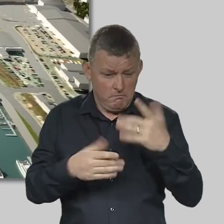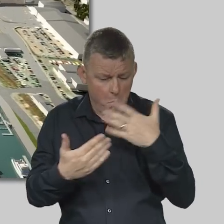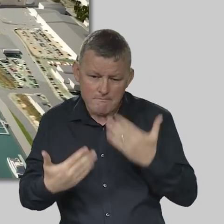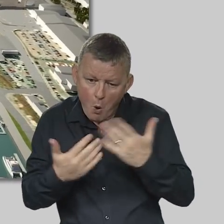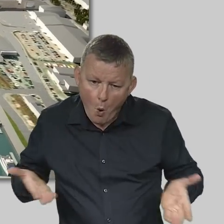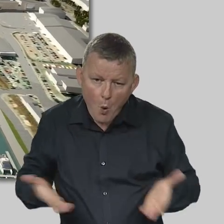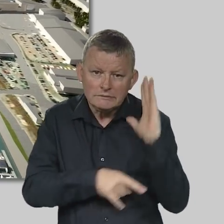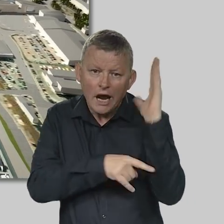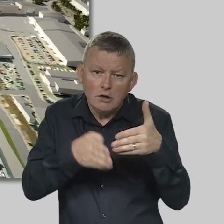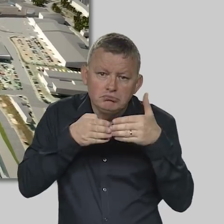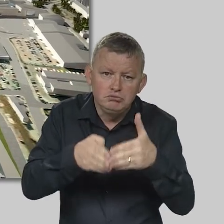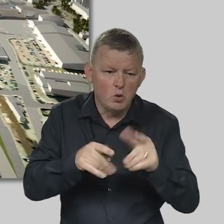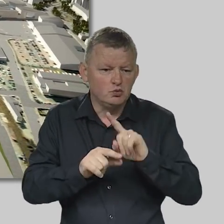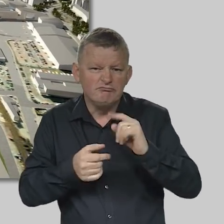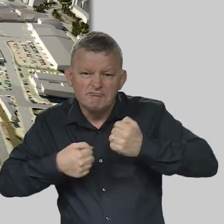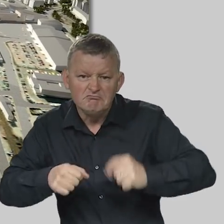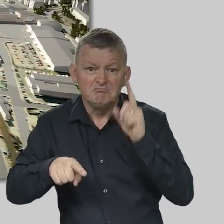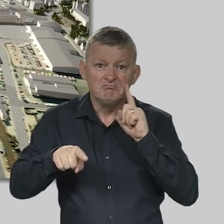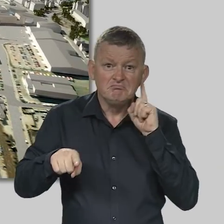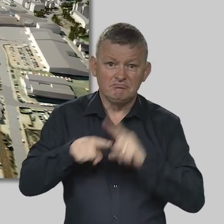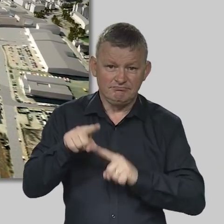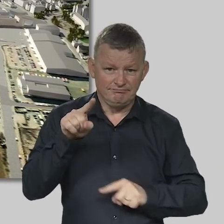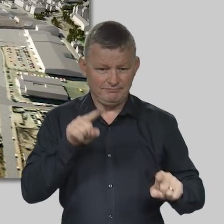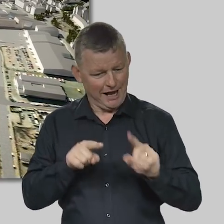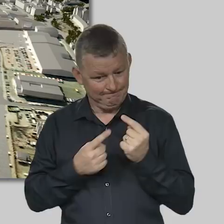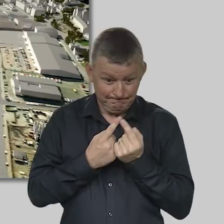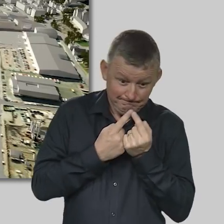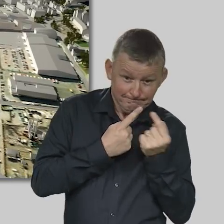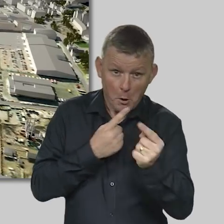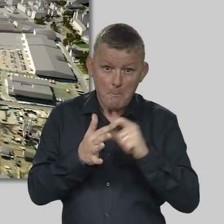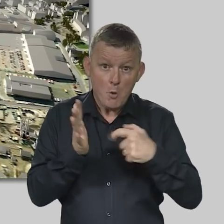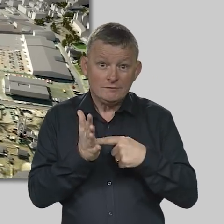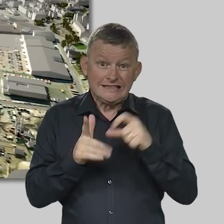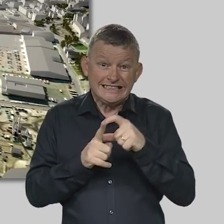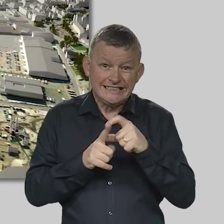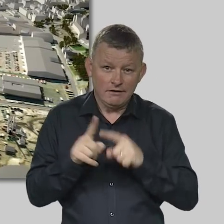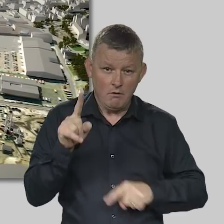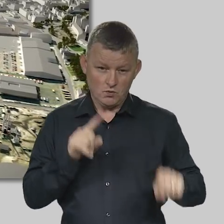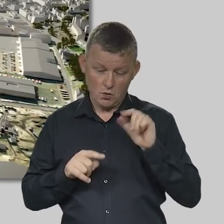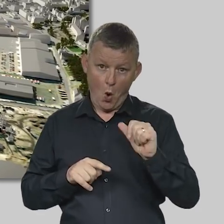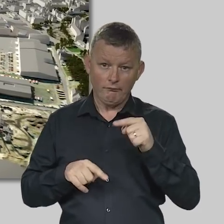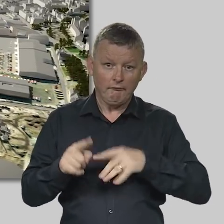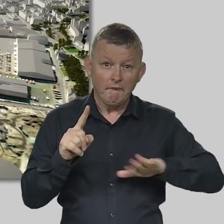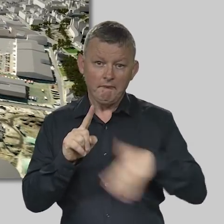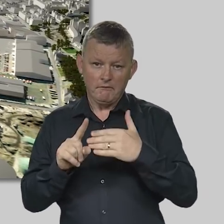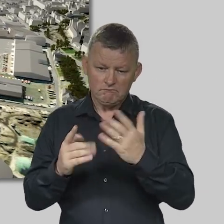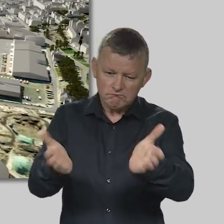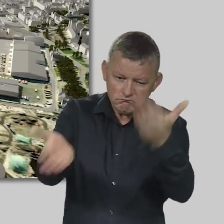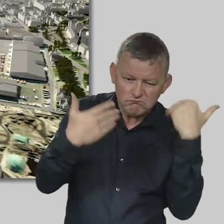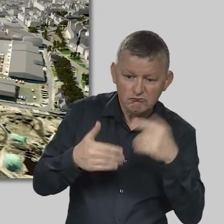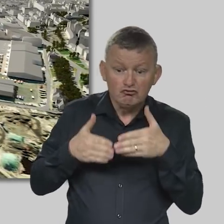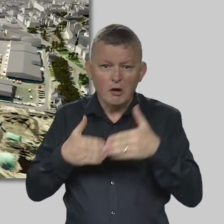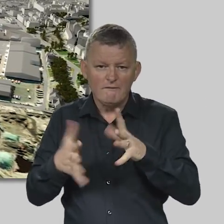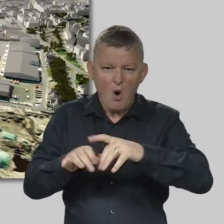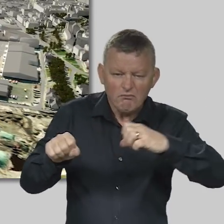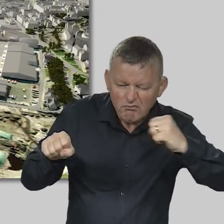encourage more sailing and leisure activity on the river. With close proximity to the Port of Dundee, City Quay will also accommodate